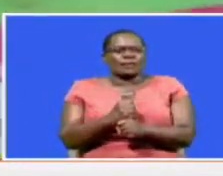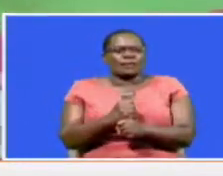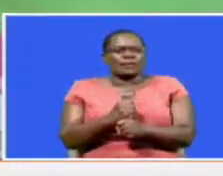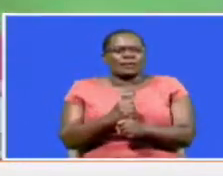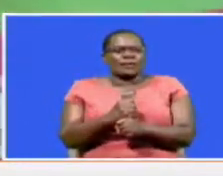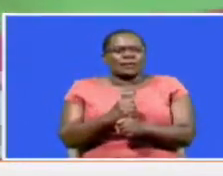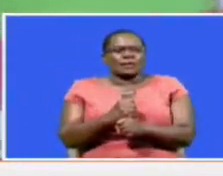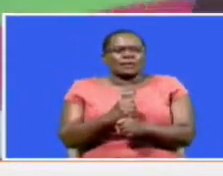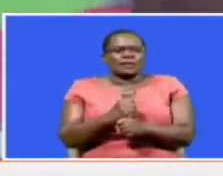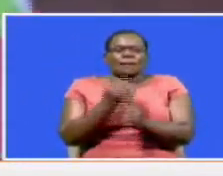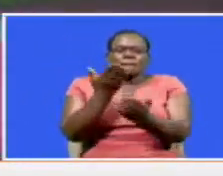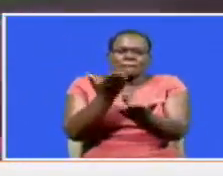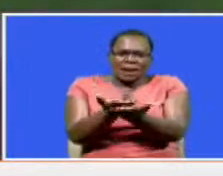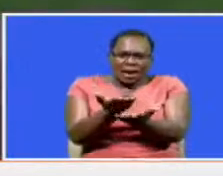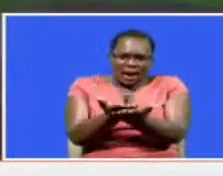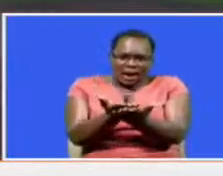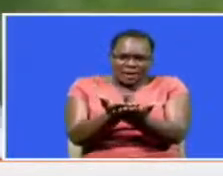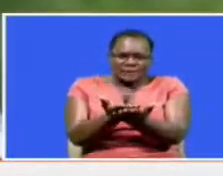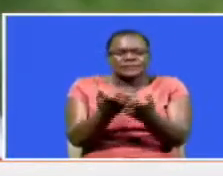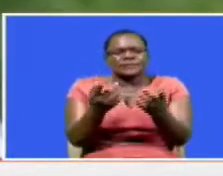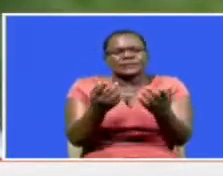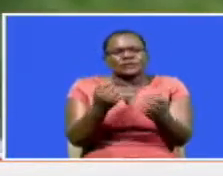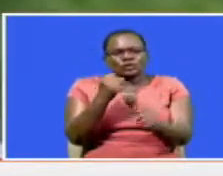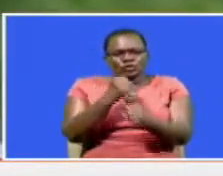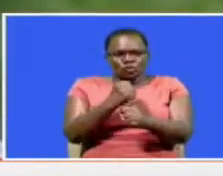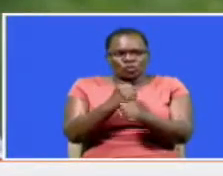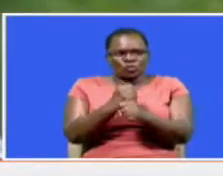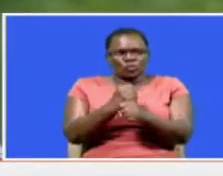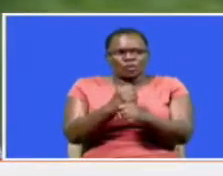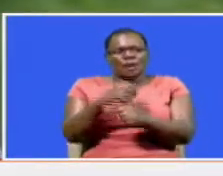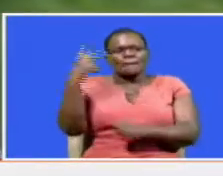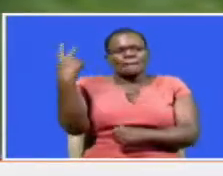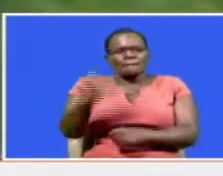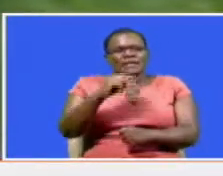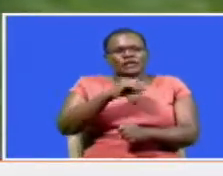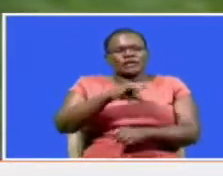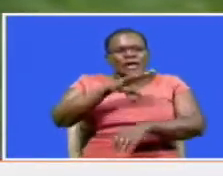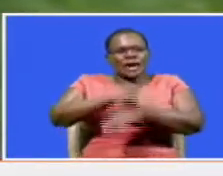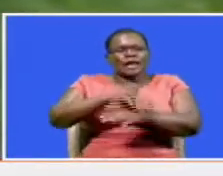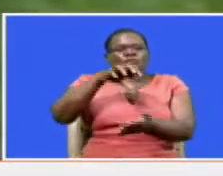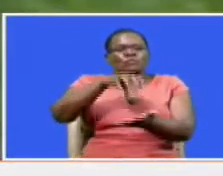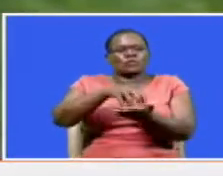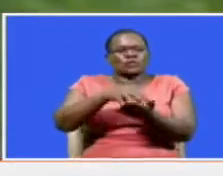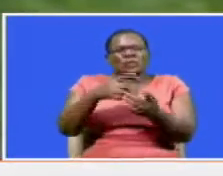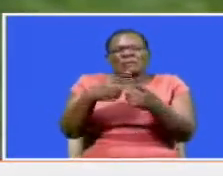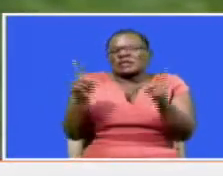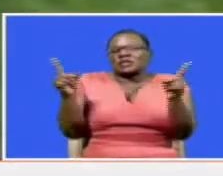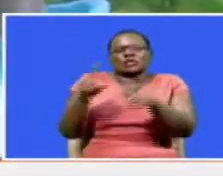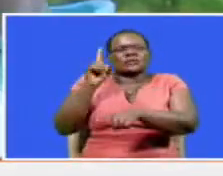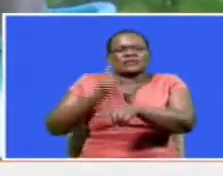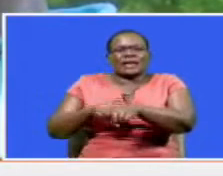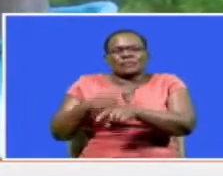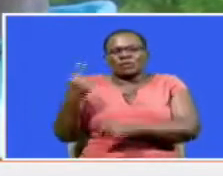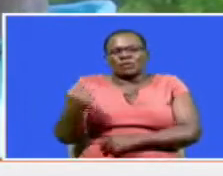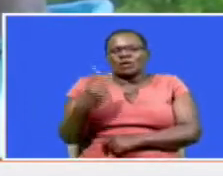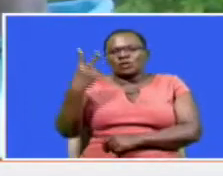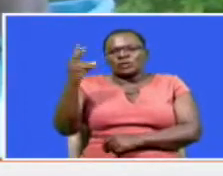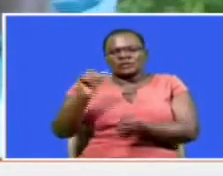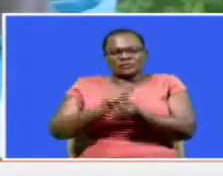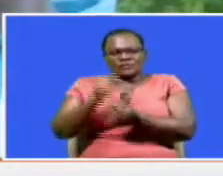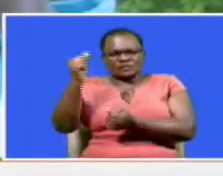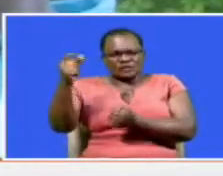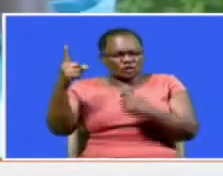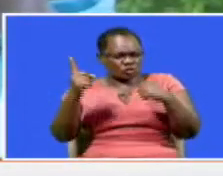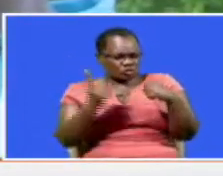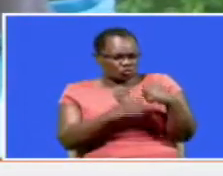He recollected himself and tried his luck. He beat other candidates and secured the position, but it was short-lived. In 2015,